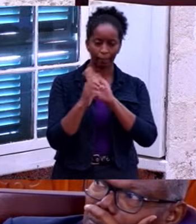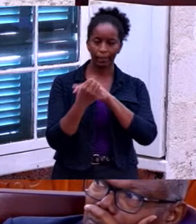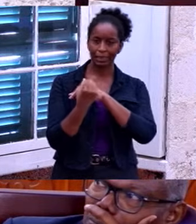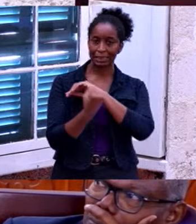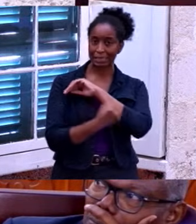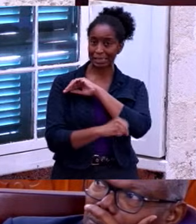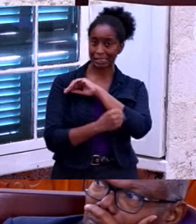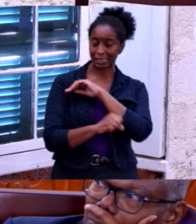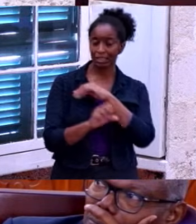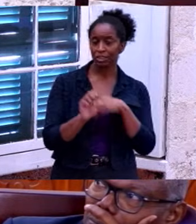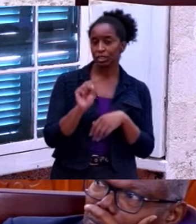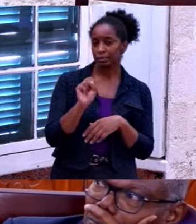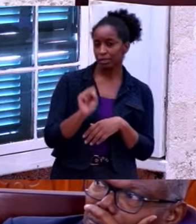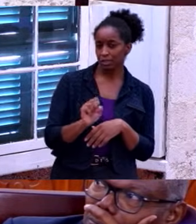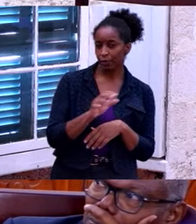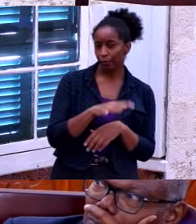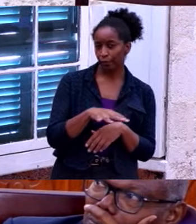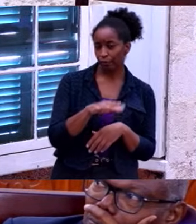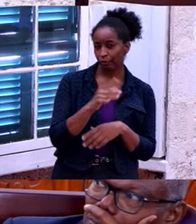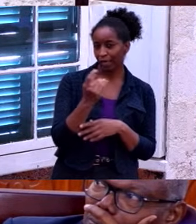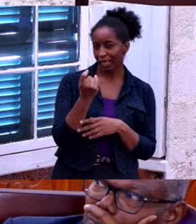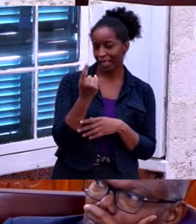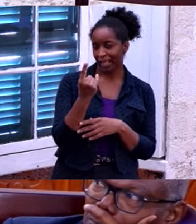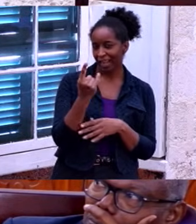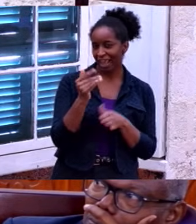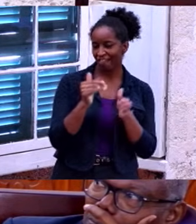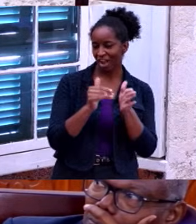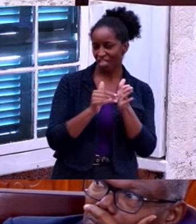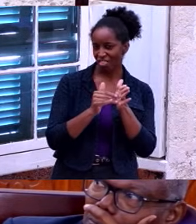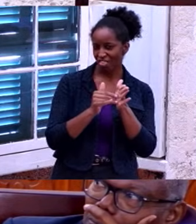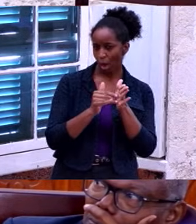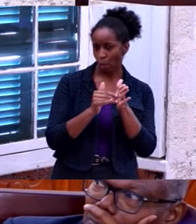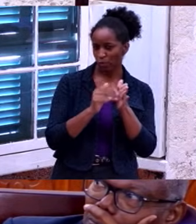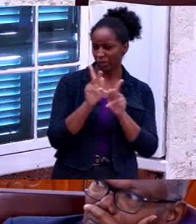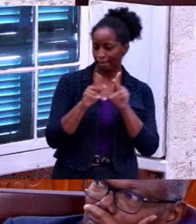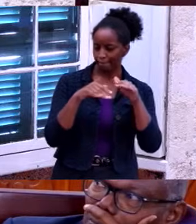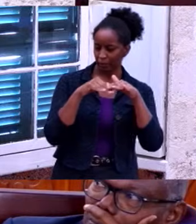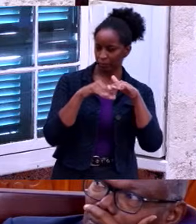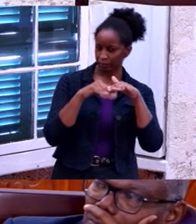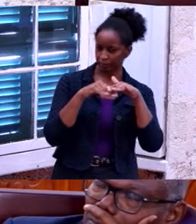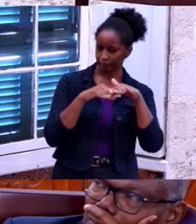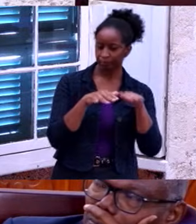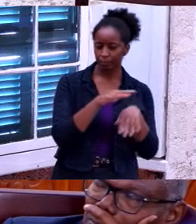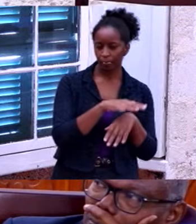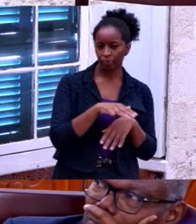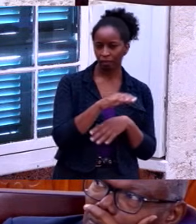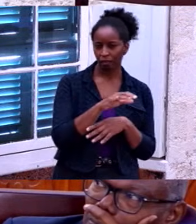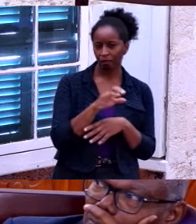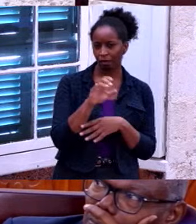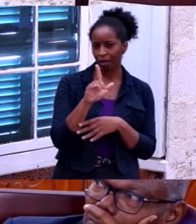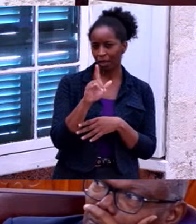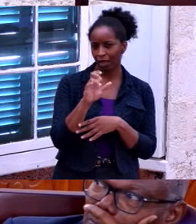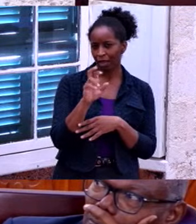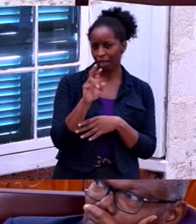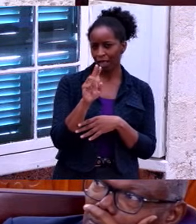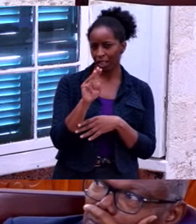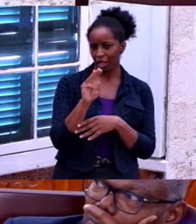nearly 11,000 people, running between Claremont, Holders Hill,